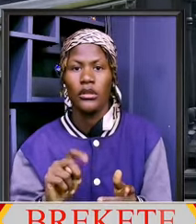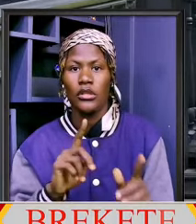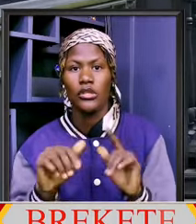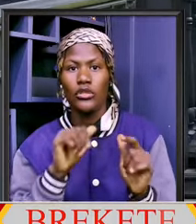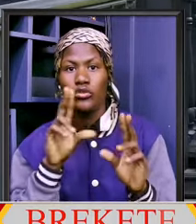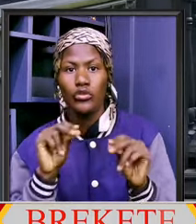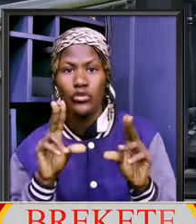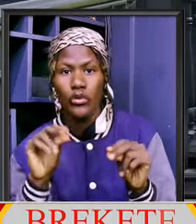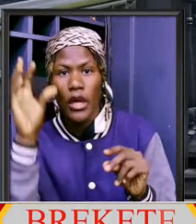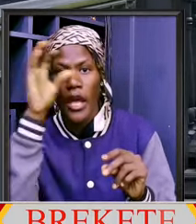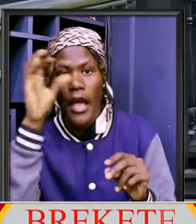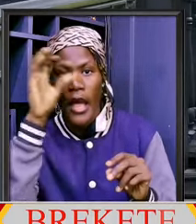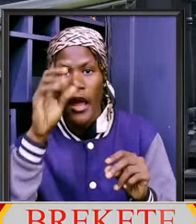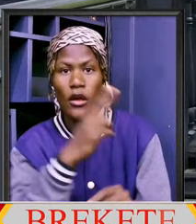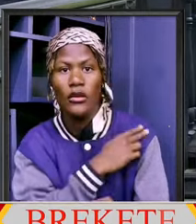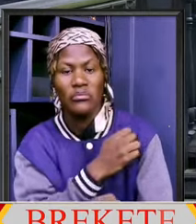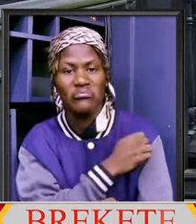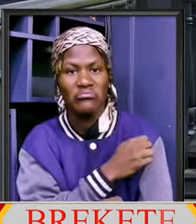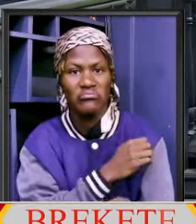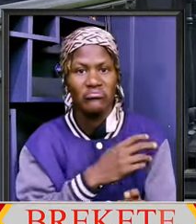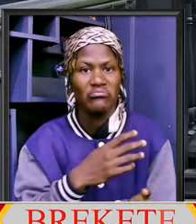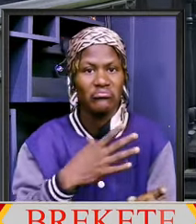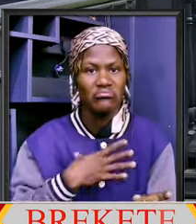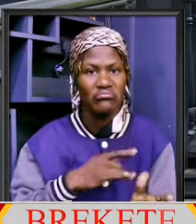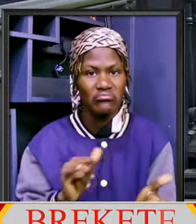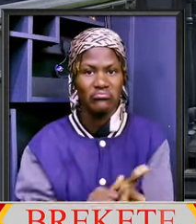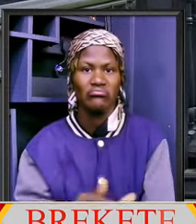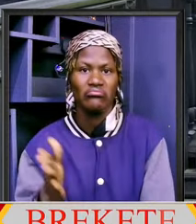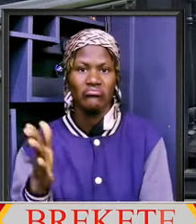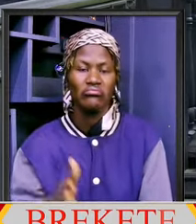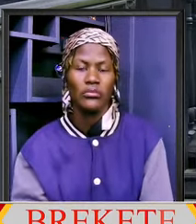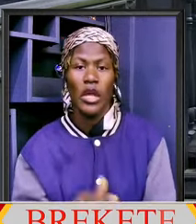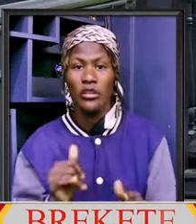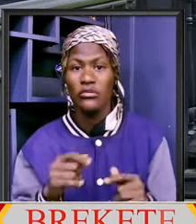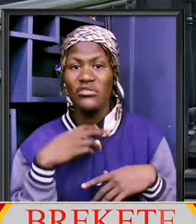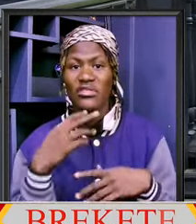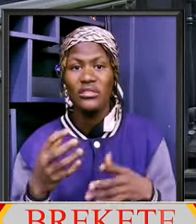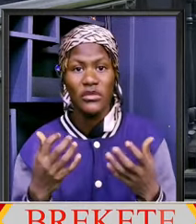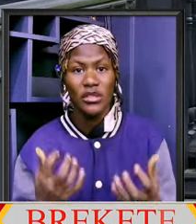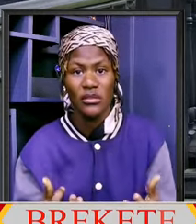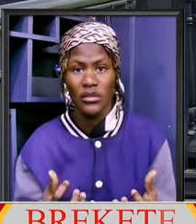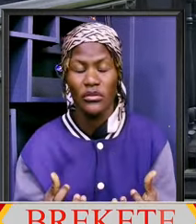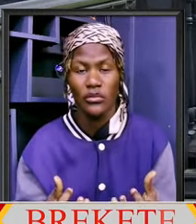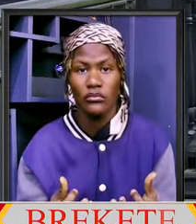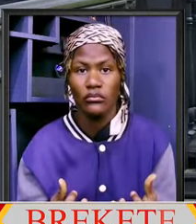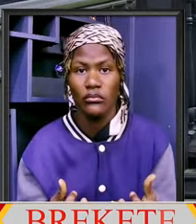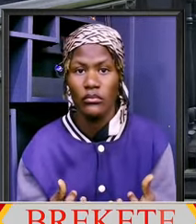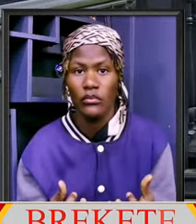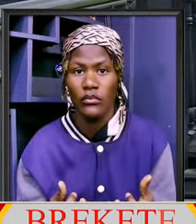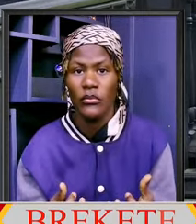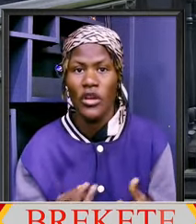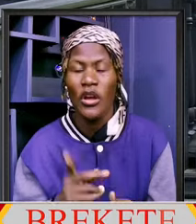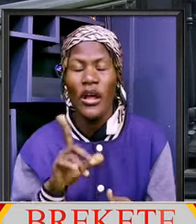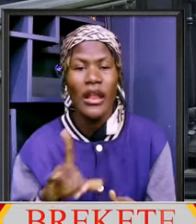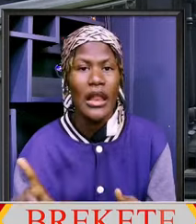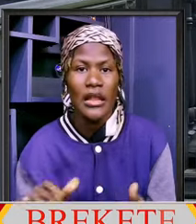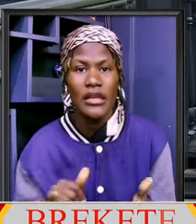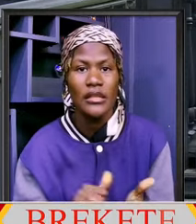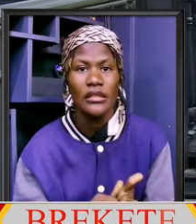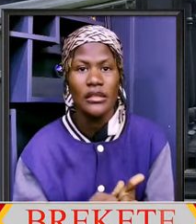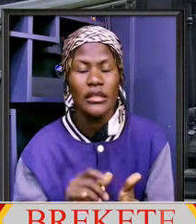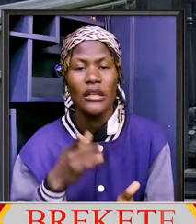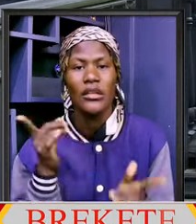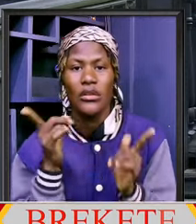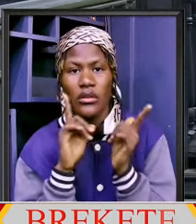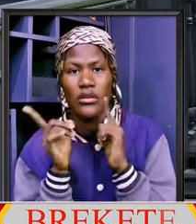one. Based on what they do. As we speak, unless last time where I